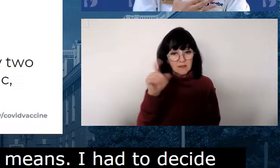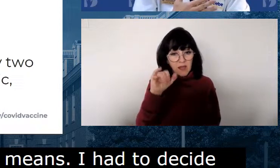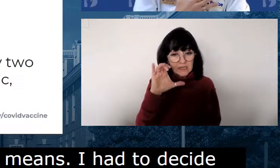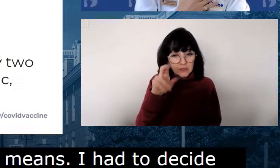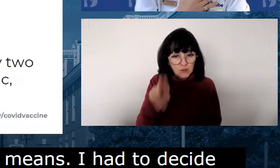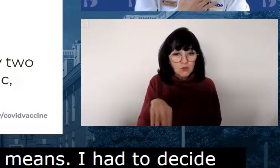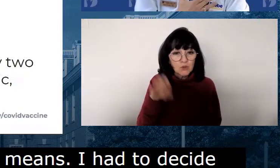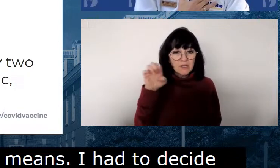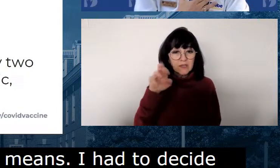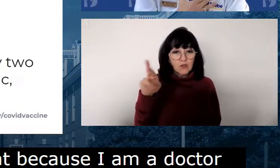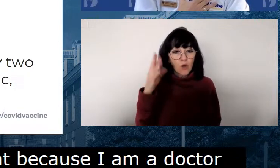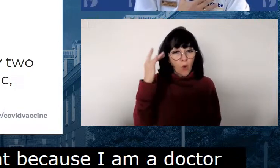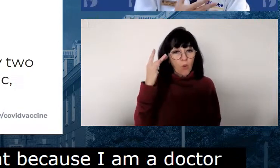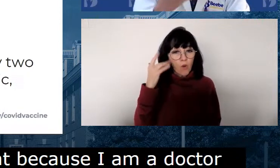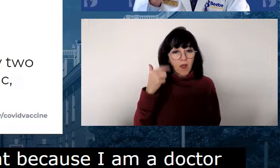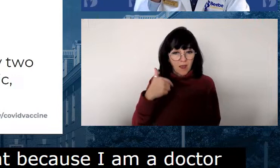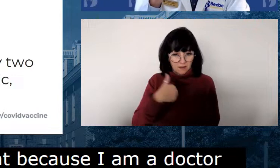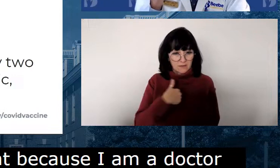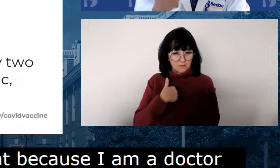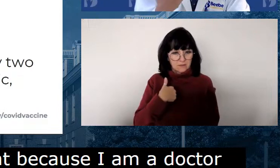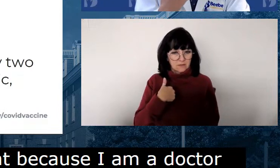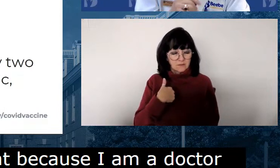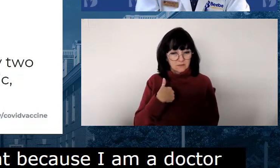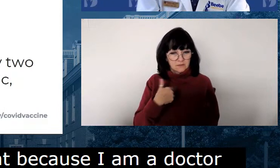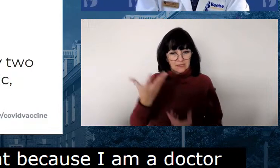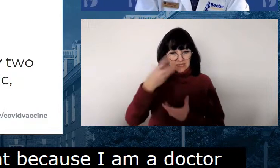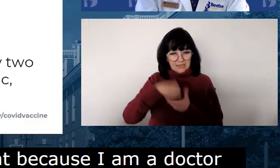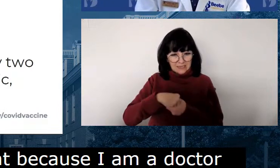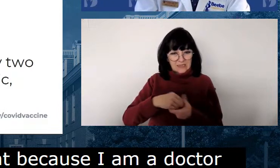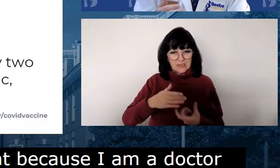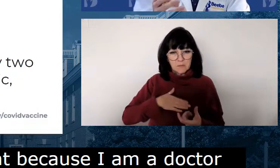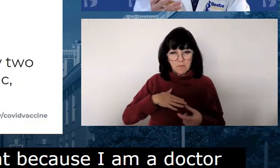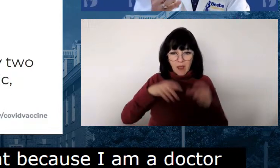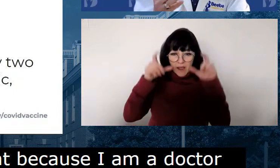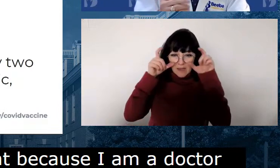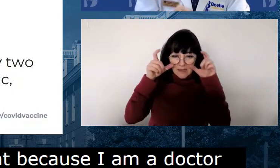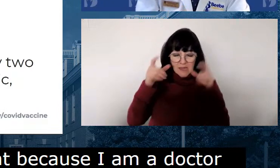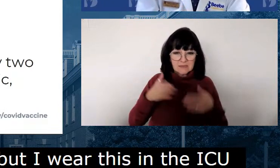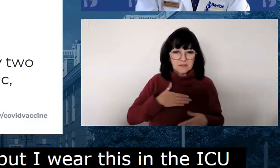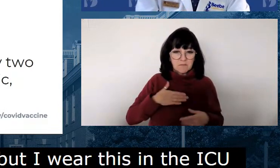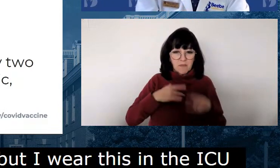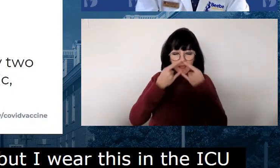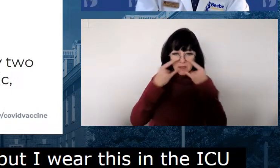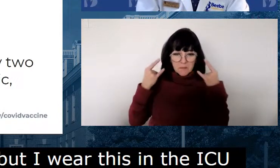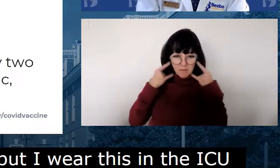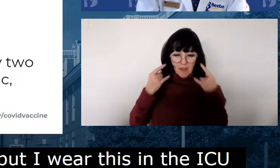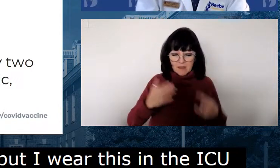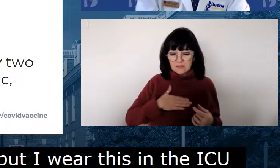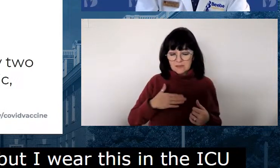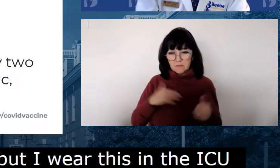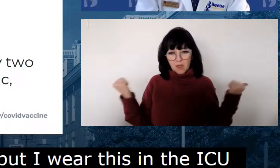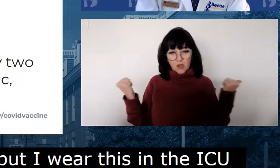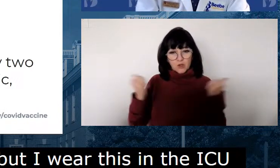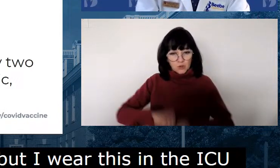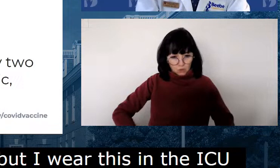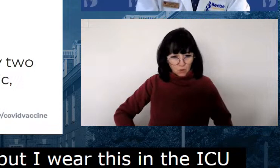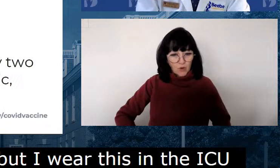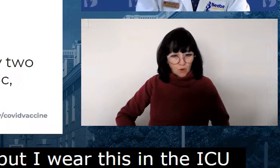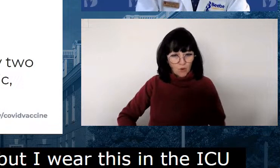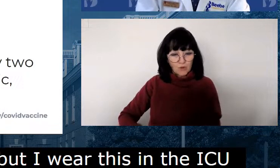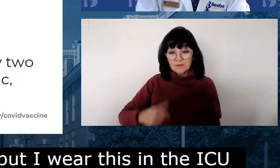ERs because it's part of my PPE as well as my glasses and my mask. I'll tell you, the other day, I saw a patient